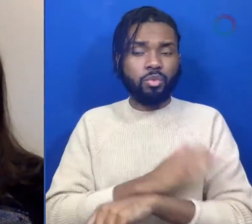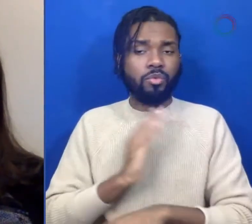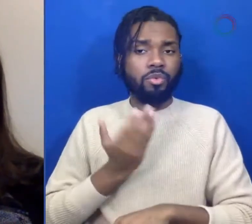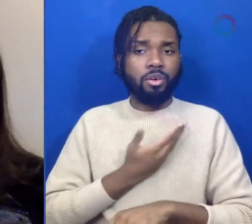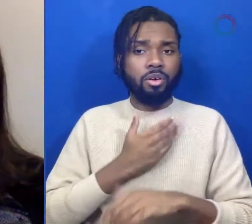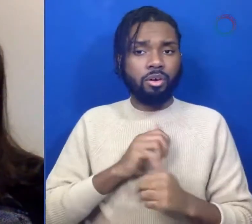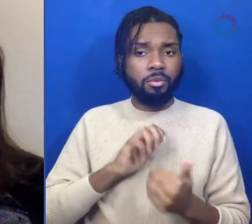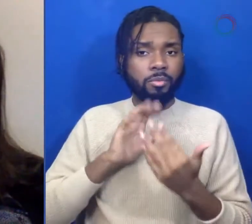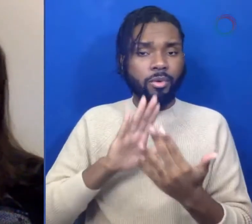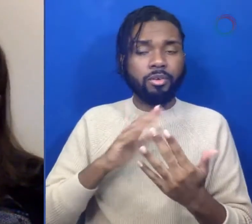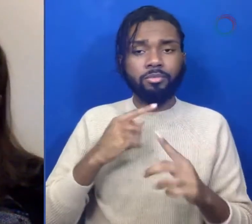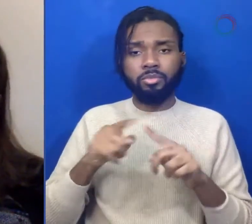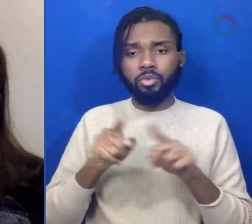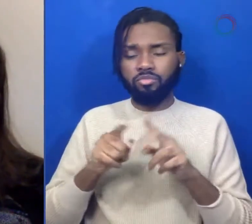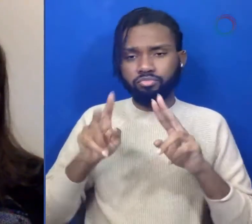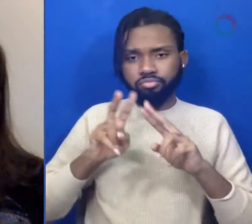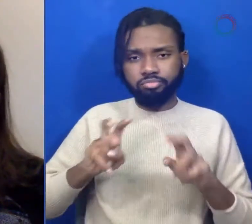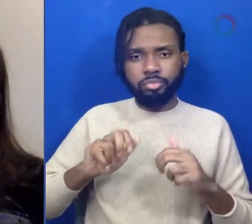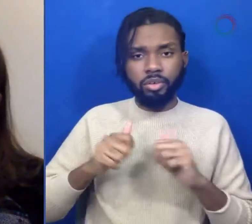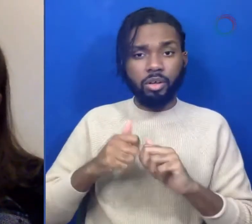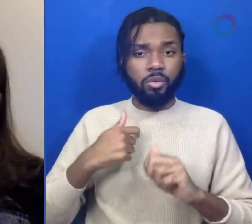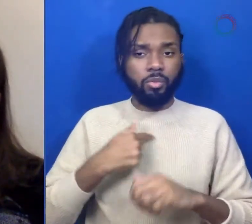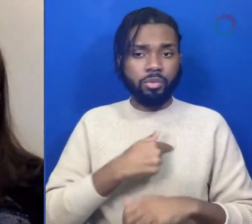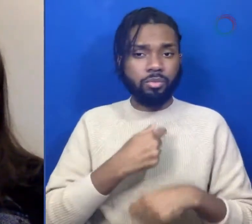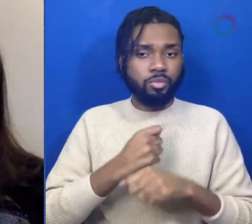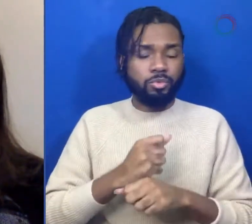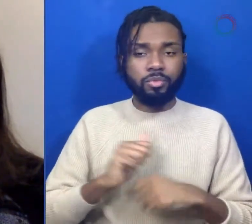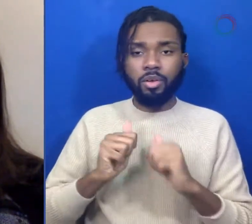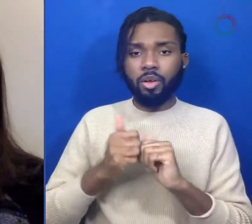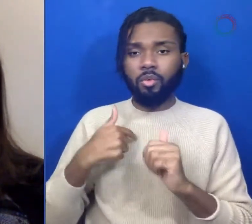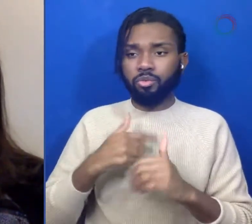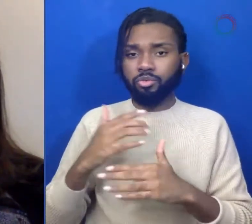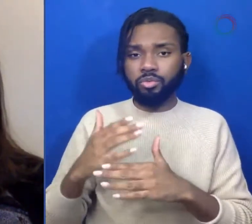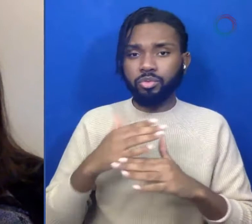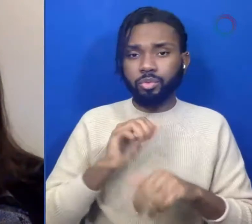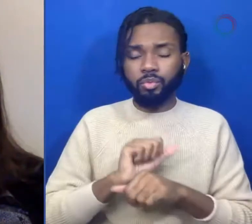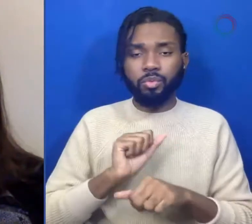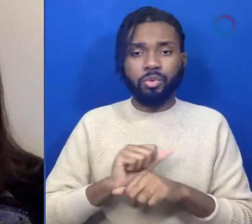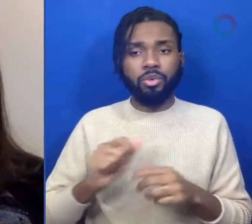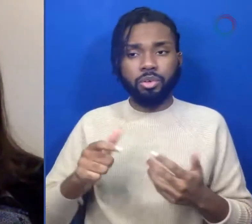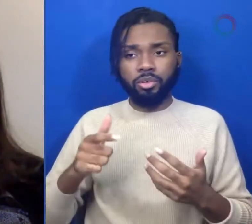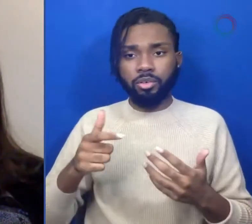examine the ways that we produce, the ways that we share work, the ways that we are,